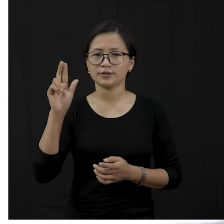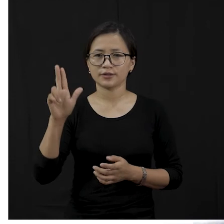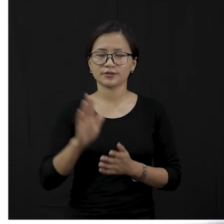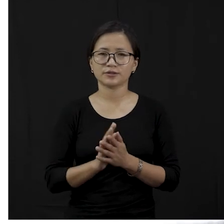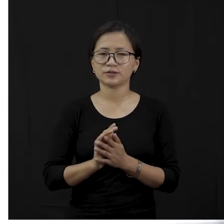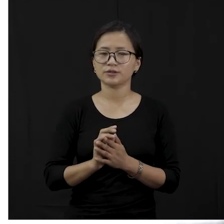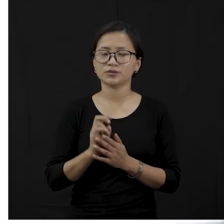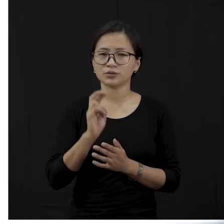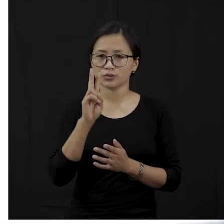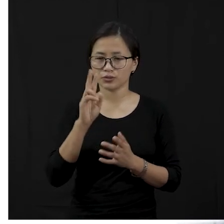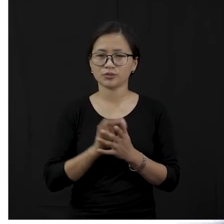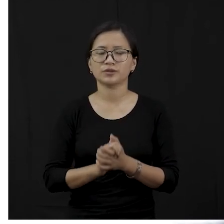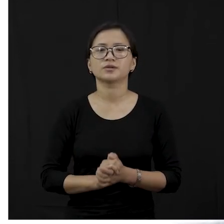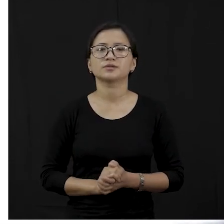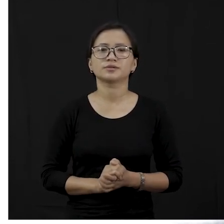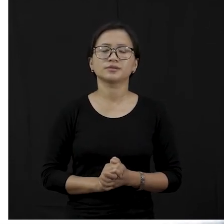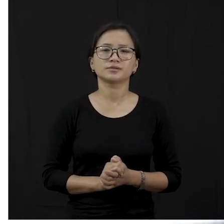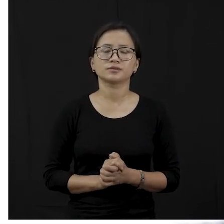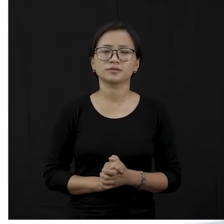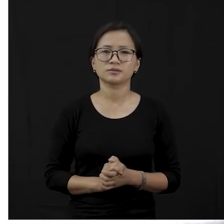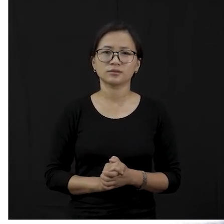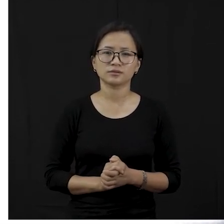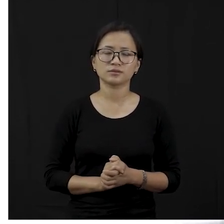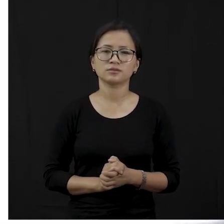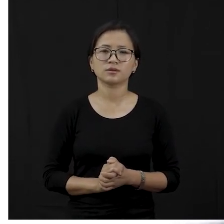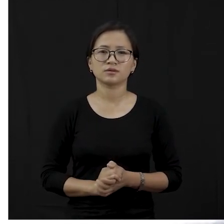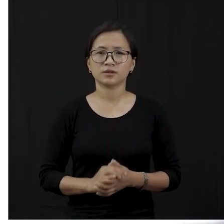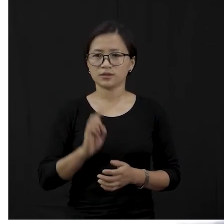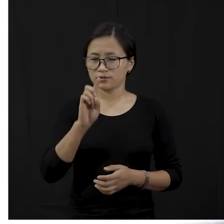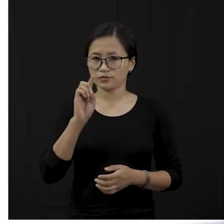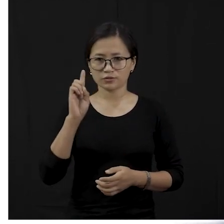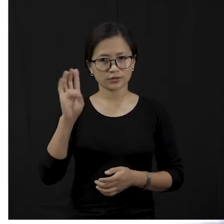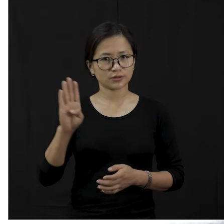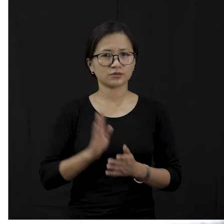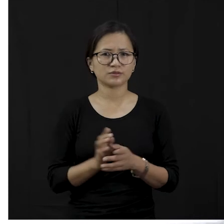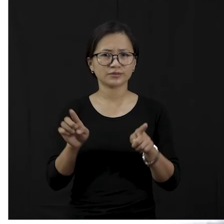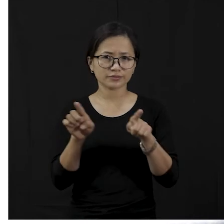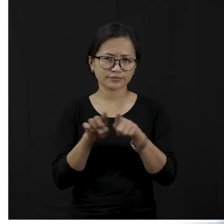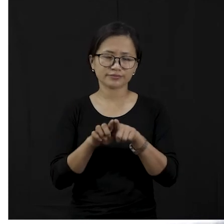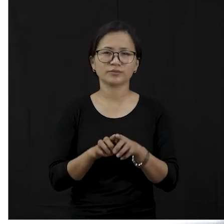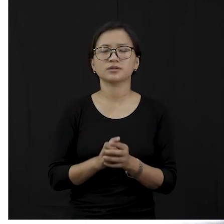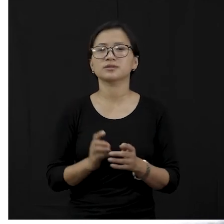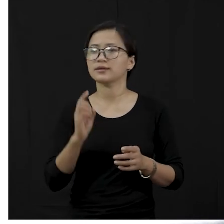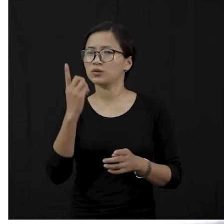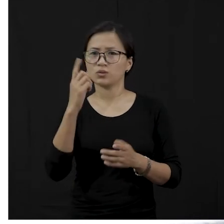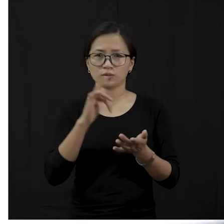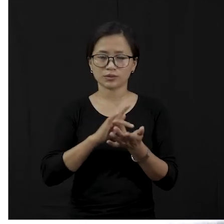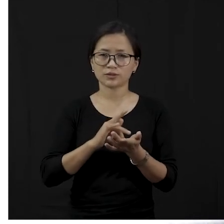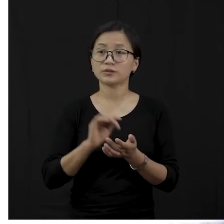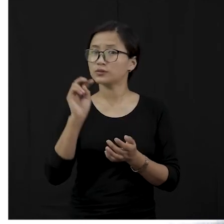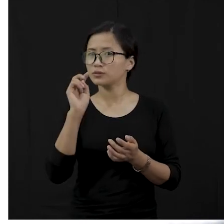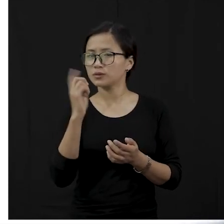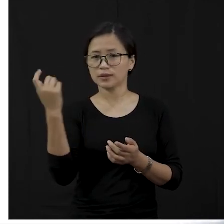is in the ones place and 2 is in tens place. Likewise, 14 is also a two-digit number, 4 in ones